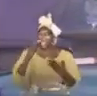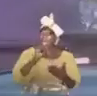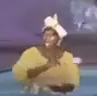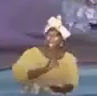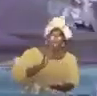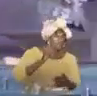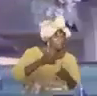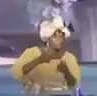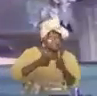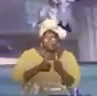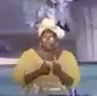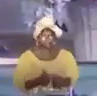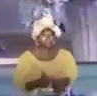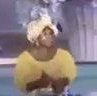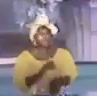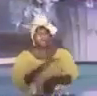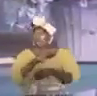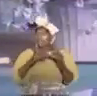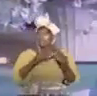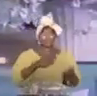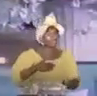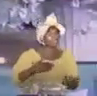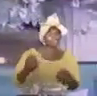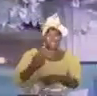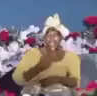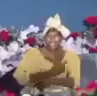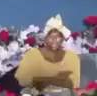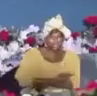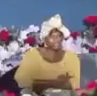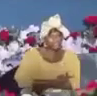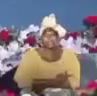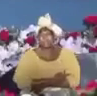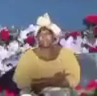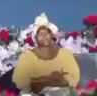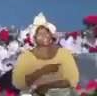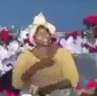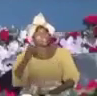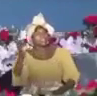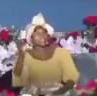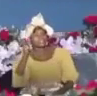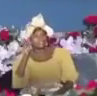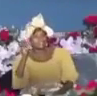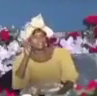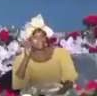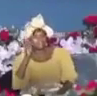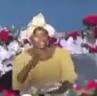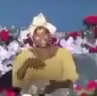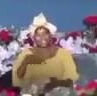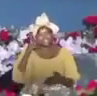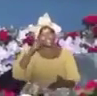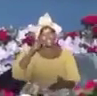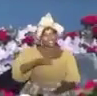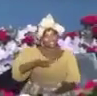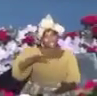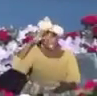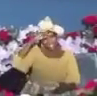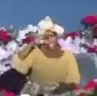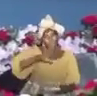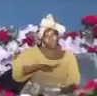I will follow you all of my days. Listen, ladies and gentlemen, hear